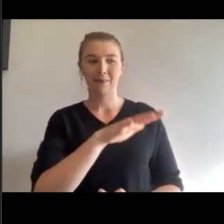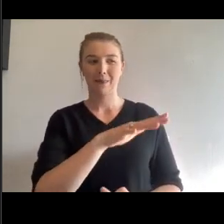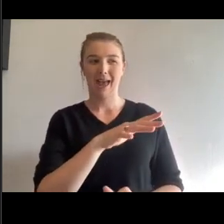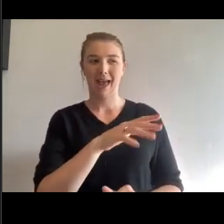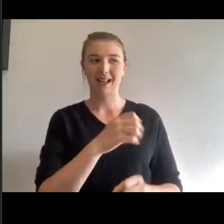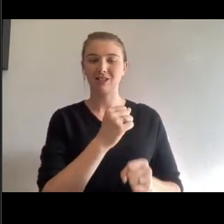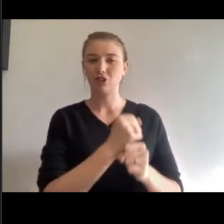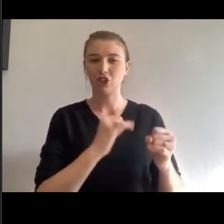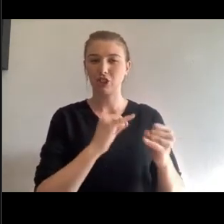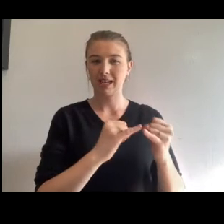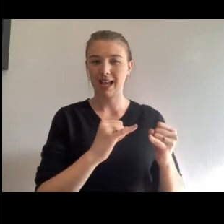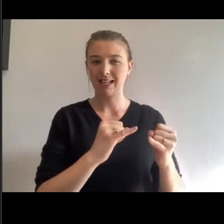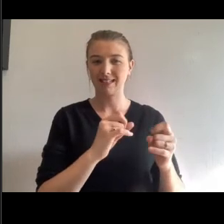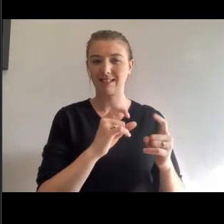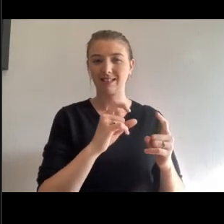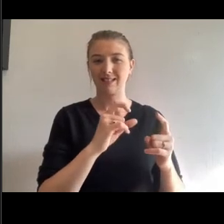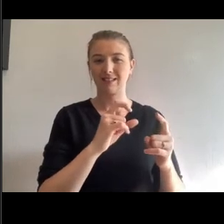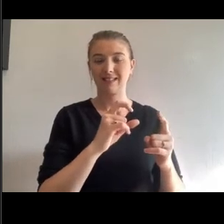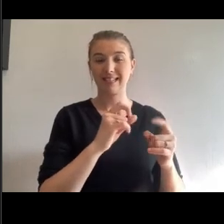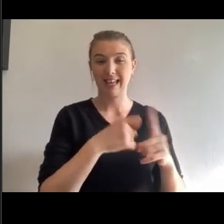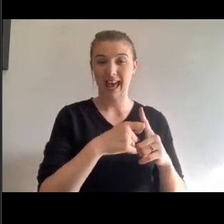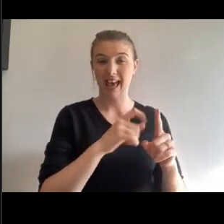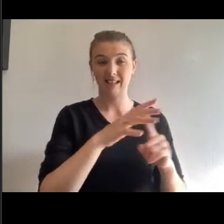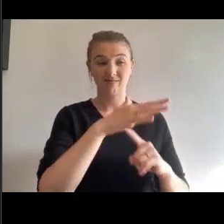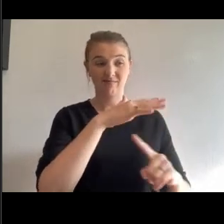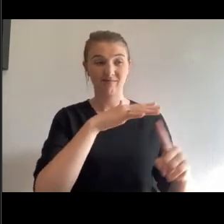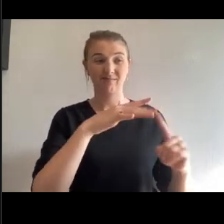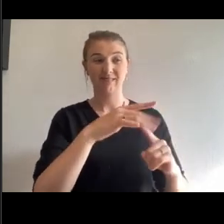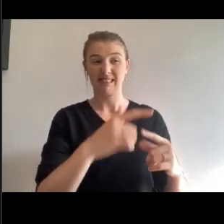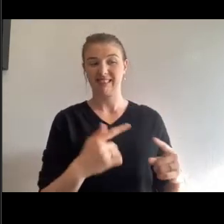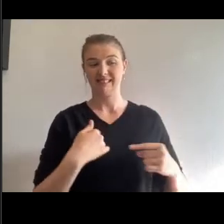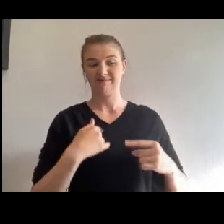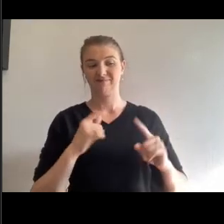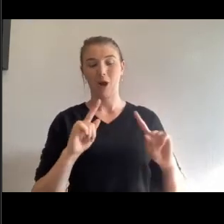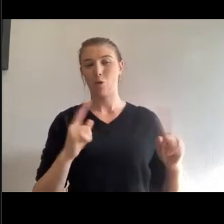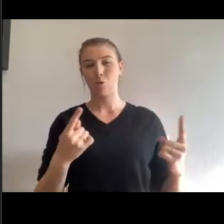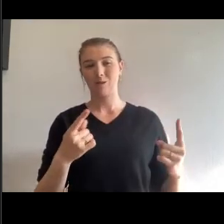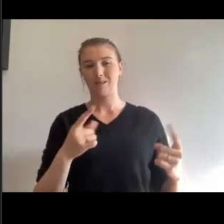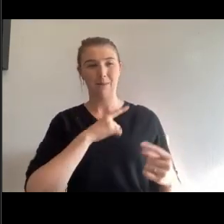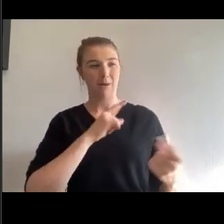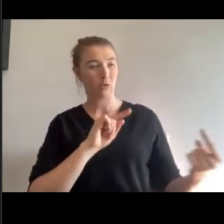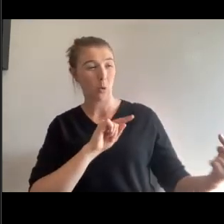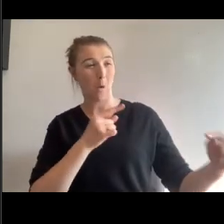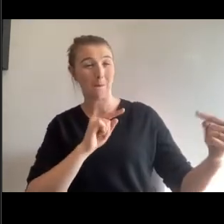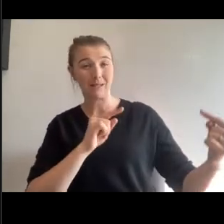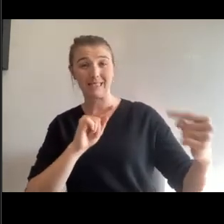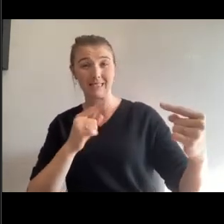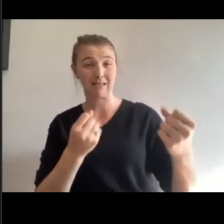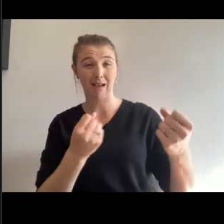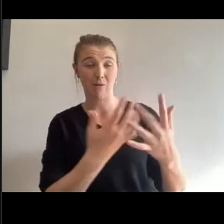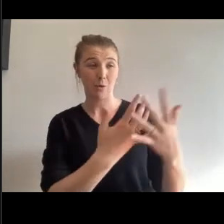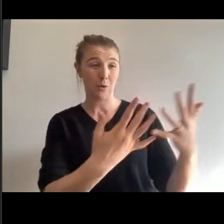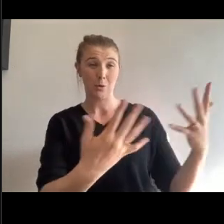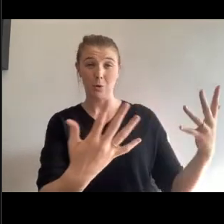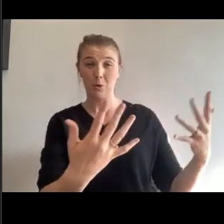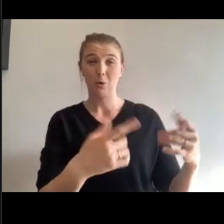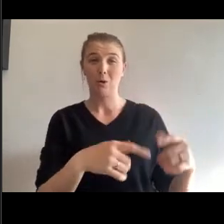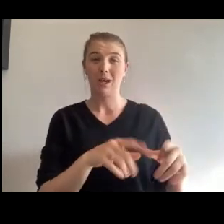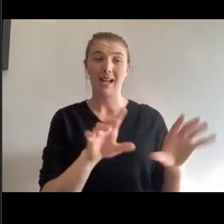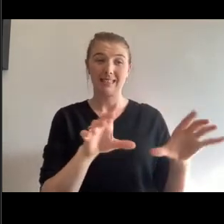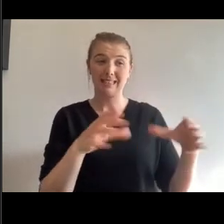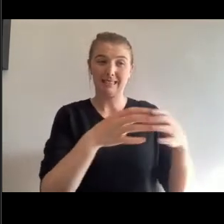the competition was there. There were the people were the team were narrowing. So I